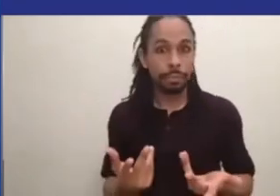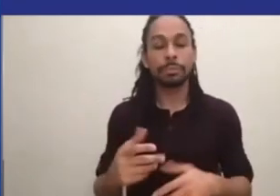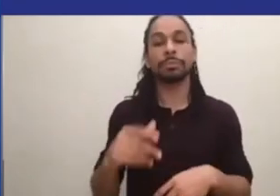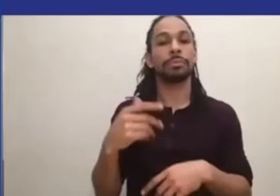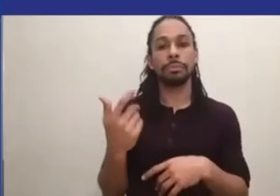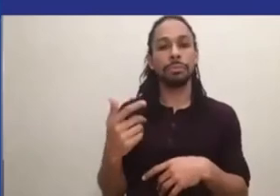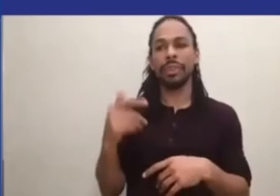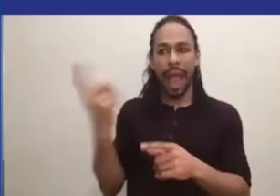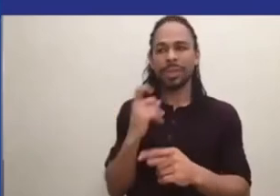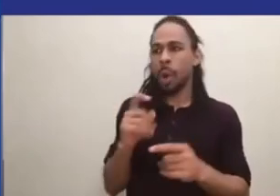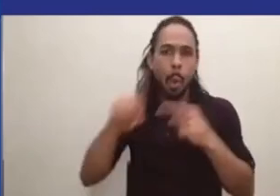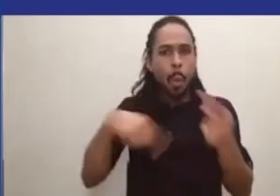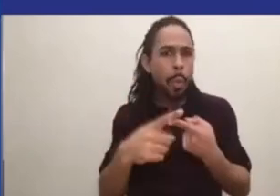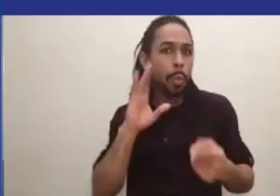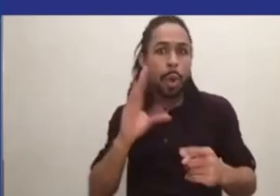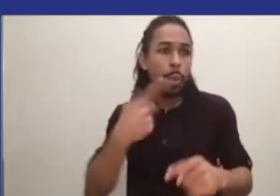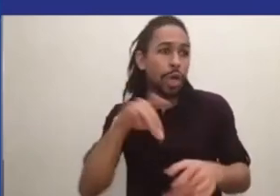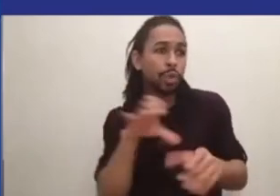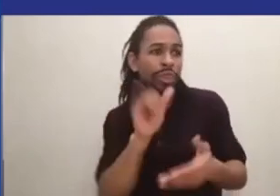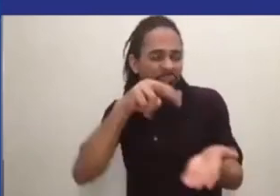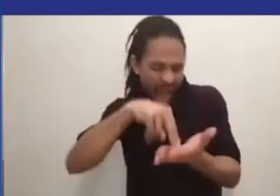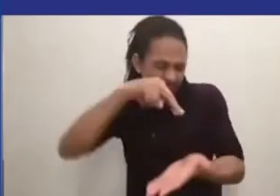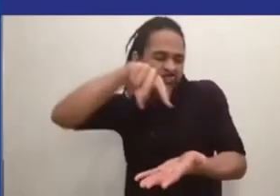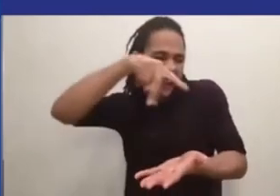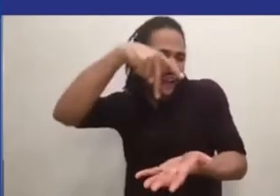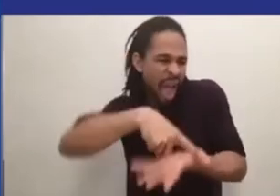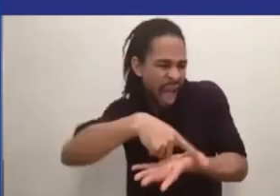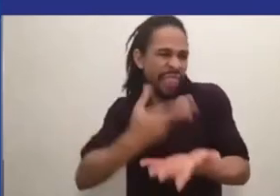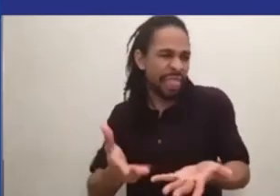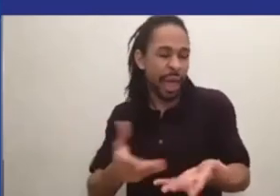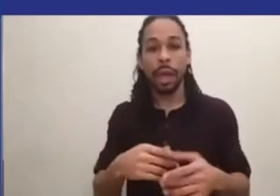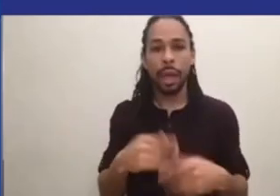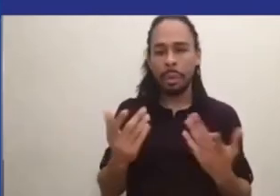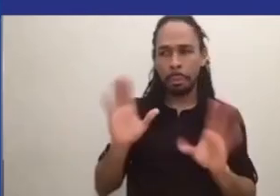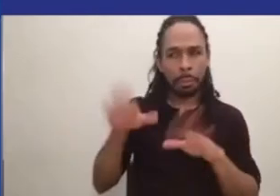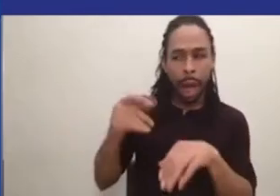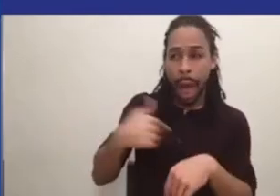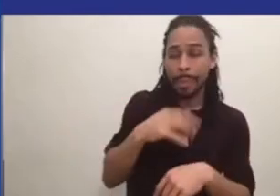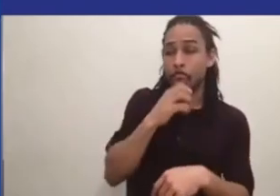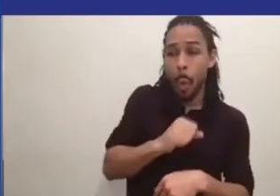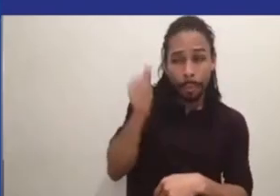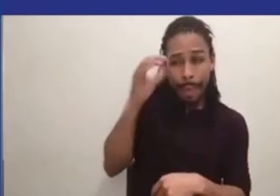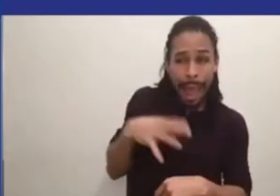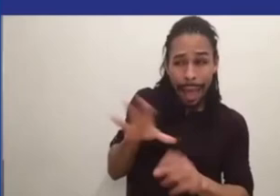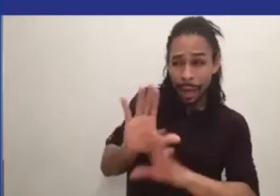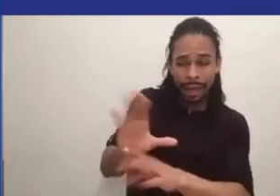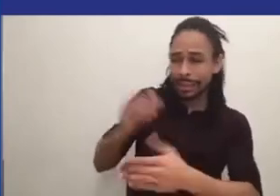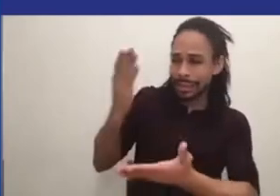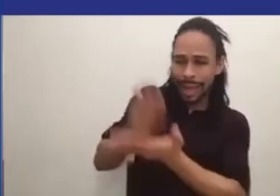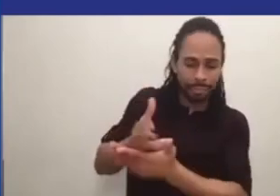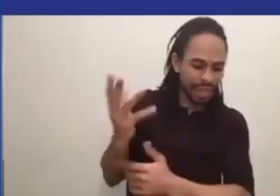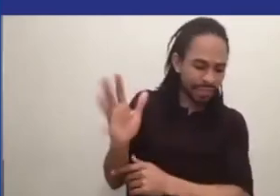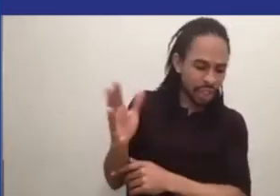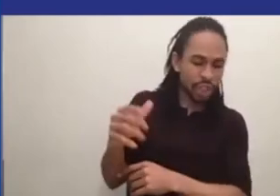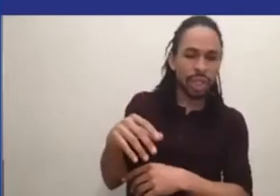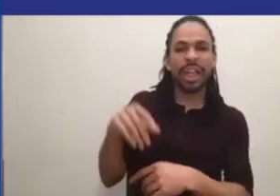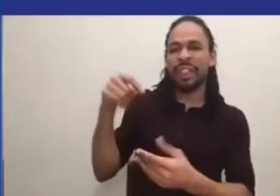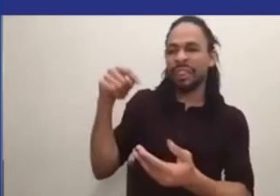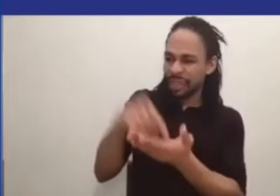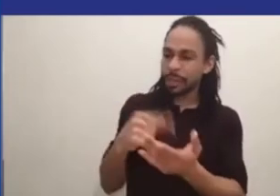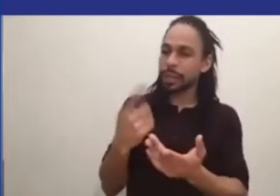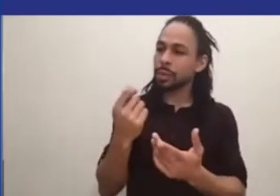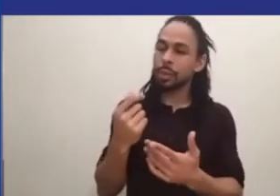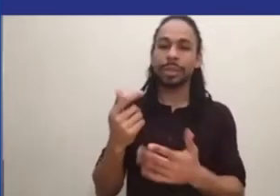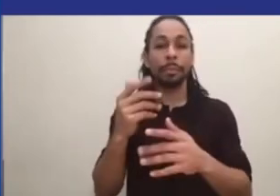teach that. And I am an old man. I will get hurt and so will you. Let's stop this. This is what's socially acceptable and